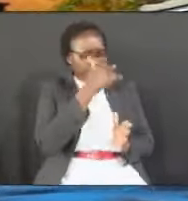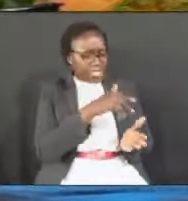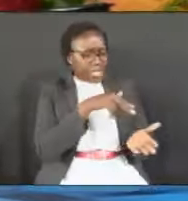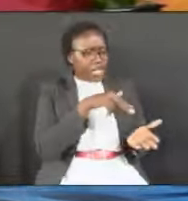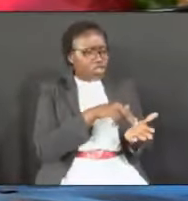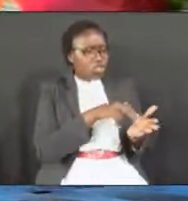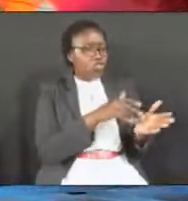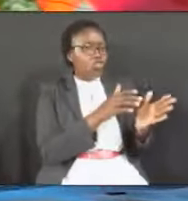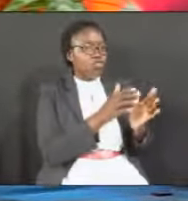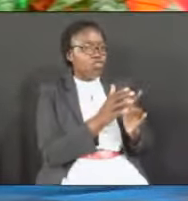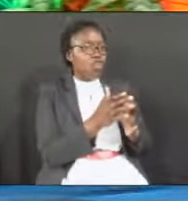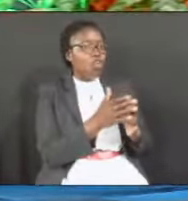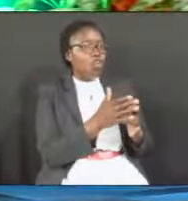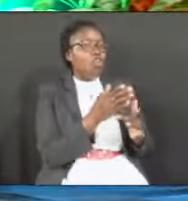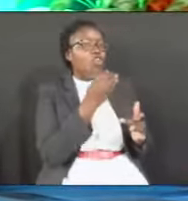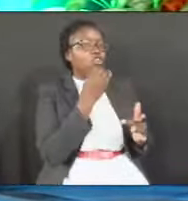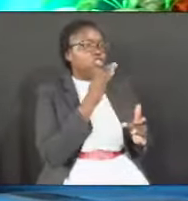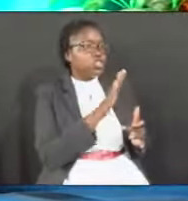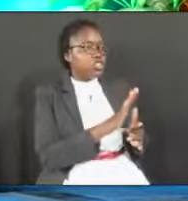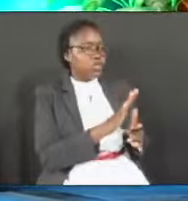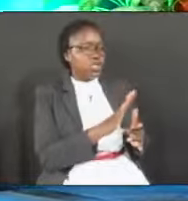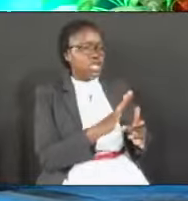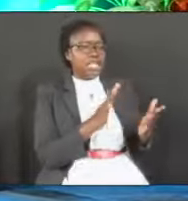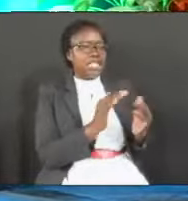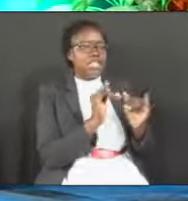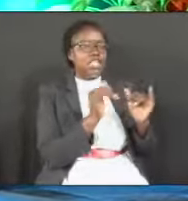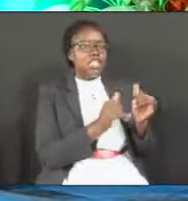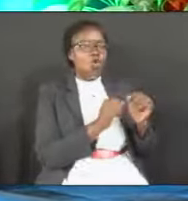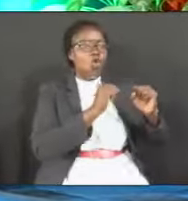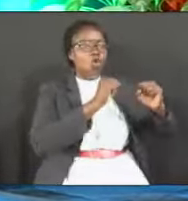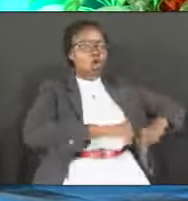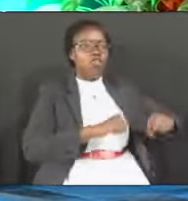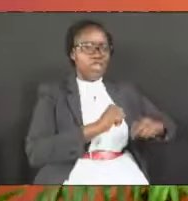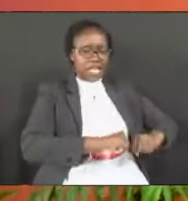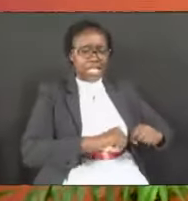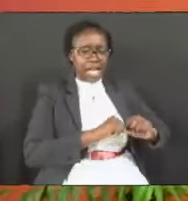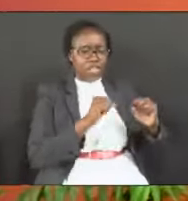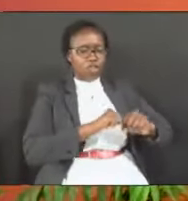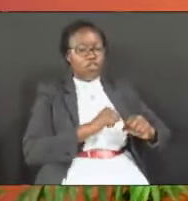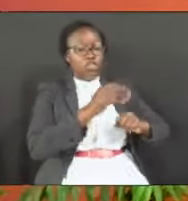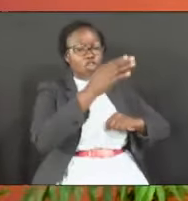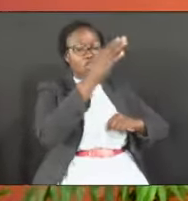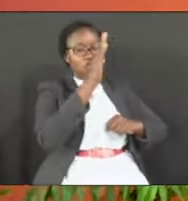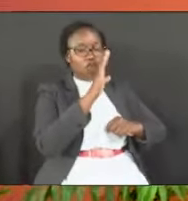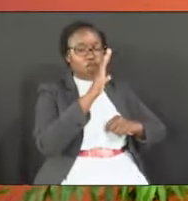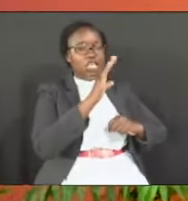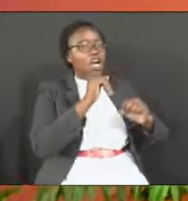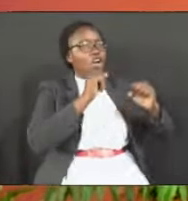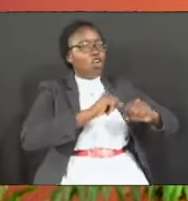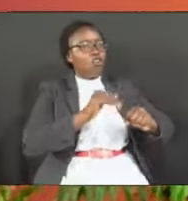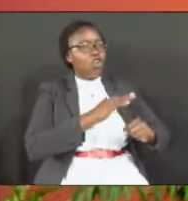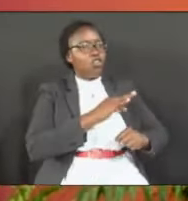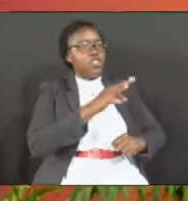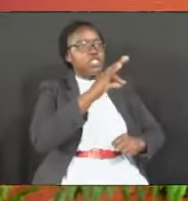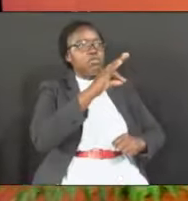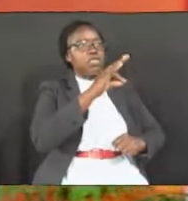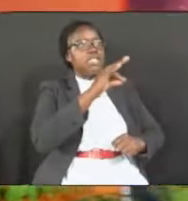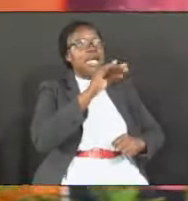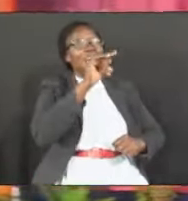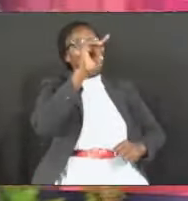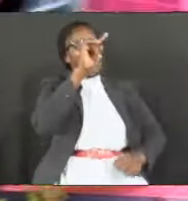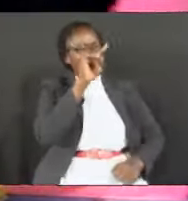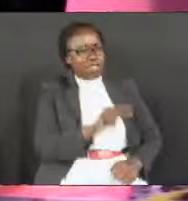for Jesus, the man who had brought the new covenant. And in this covenant of blood, this covenant of the spirit